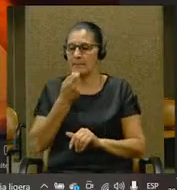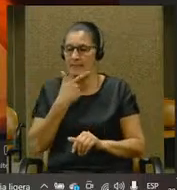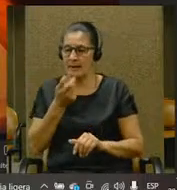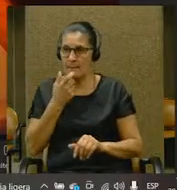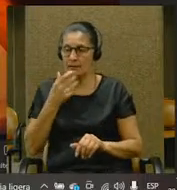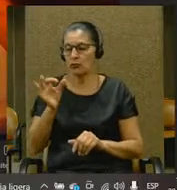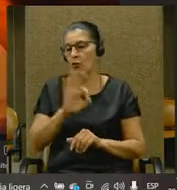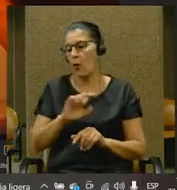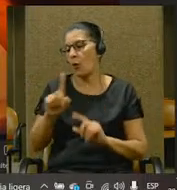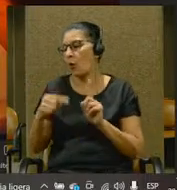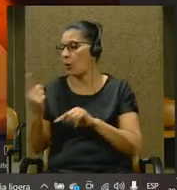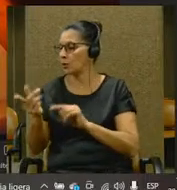having those conversations.